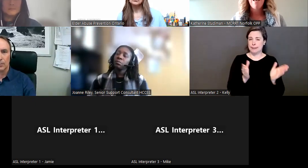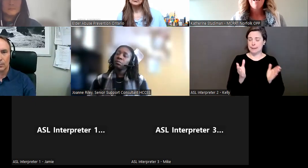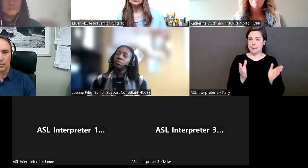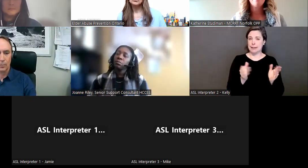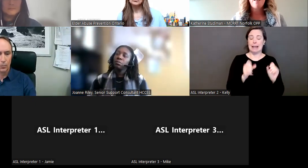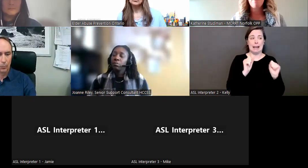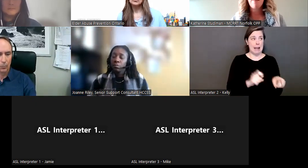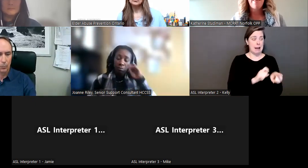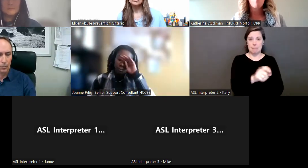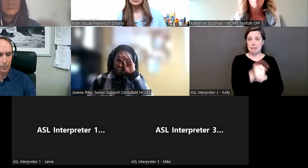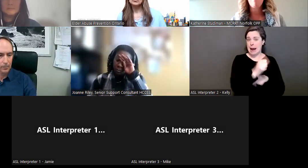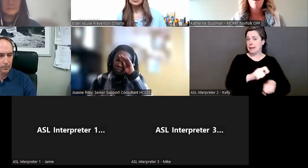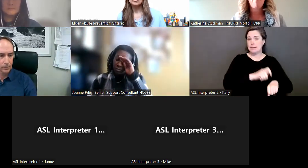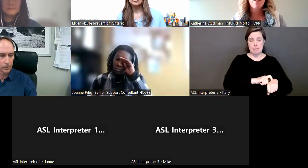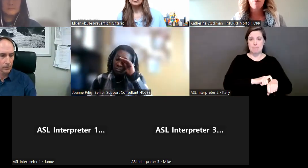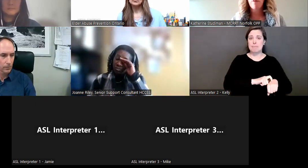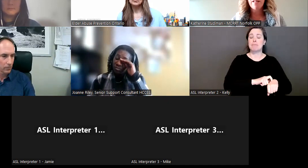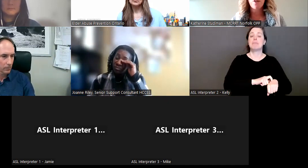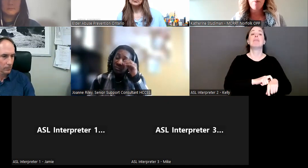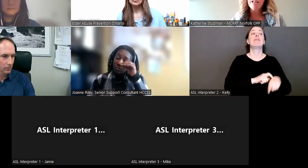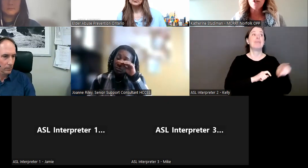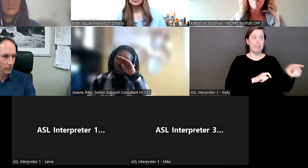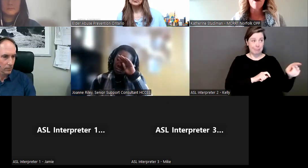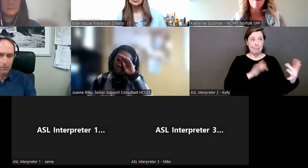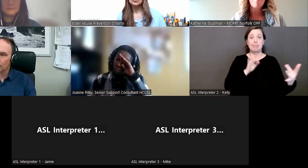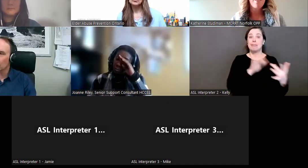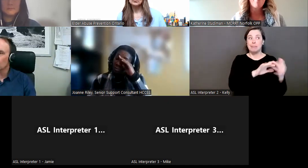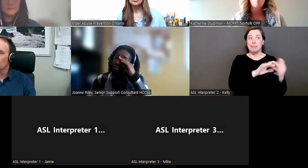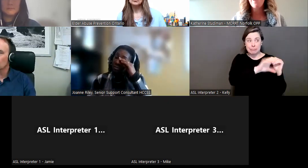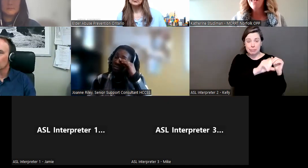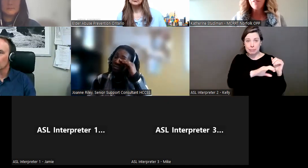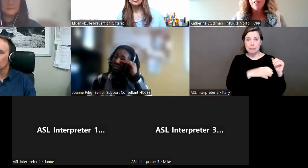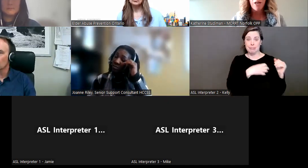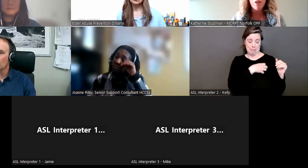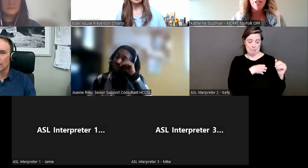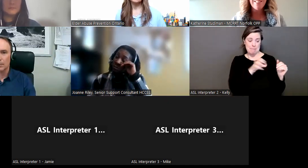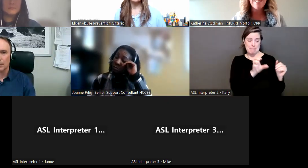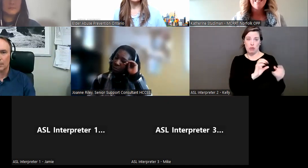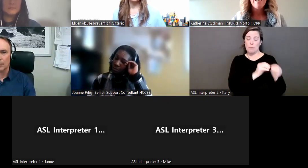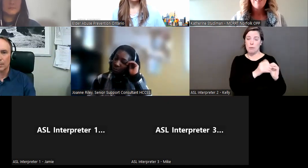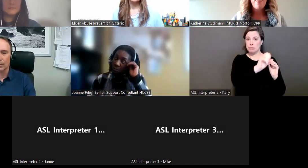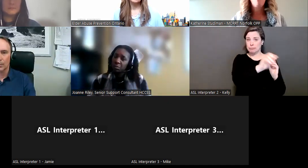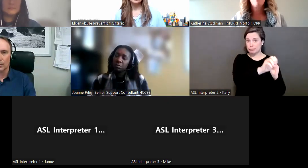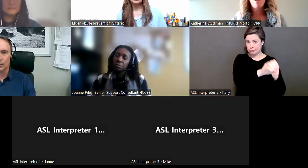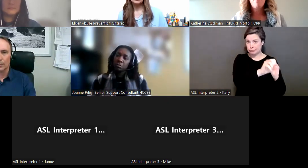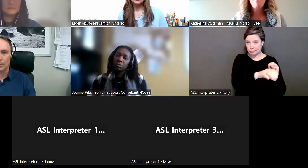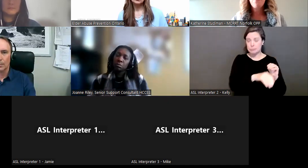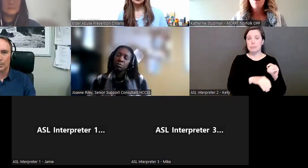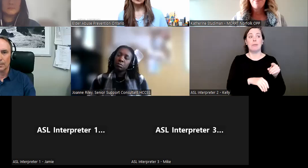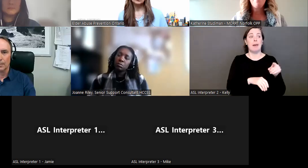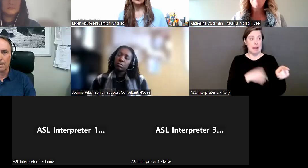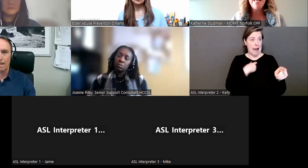24/7. And it's a number that they call, the officer provides their badge number, and then whatever language it is, they will